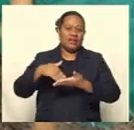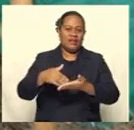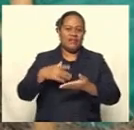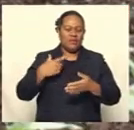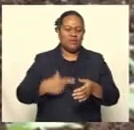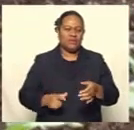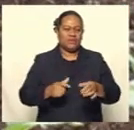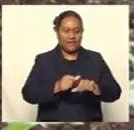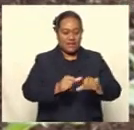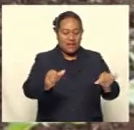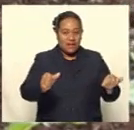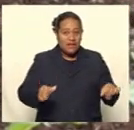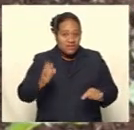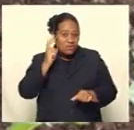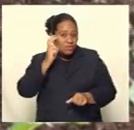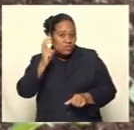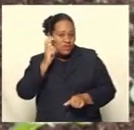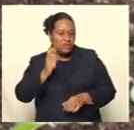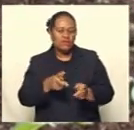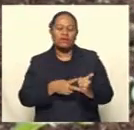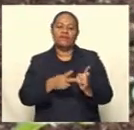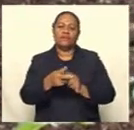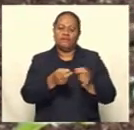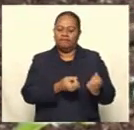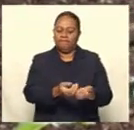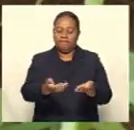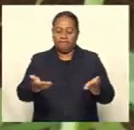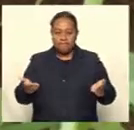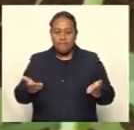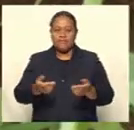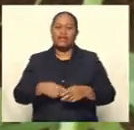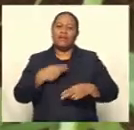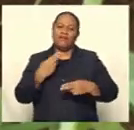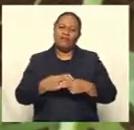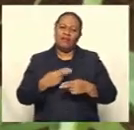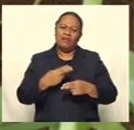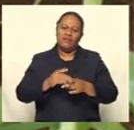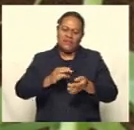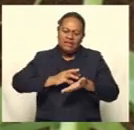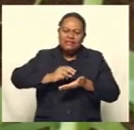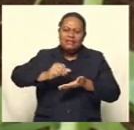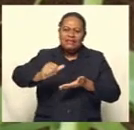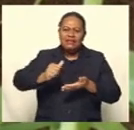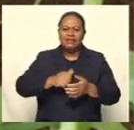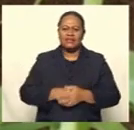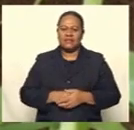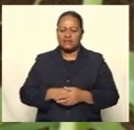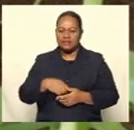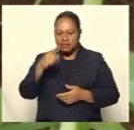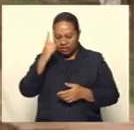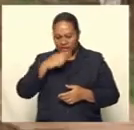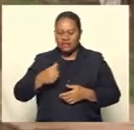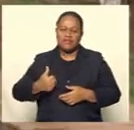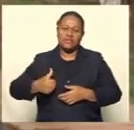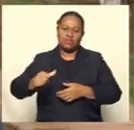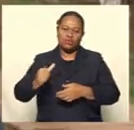climate-smart agriculture training, villagers were given farming implements and raised seedlings to help address food security.